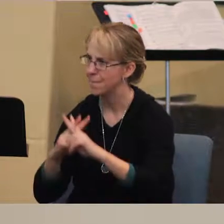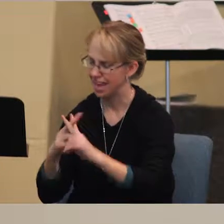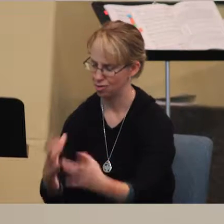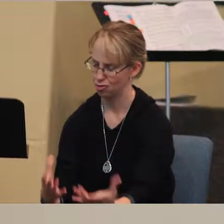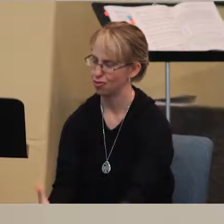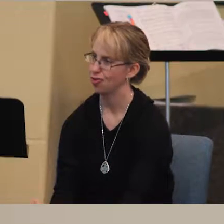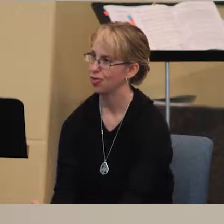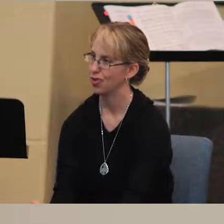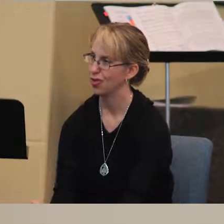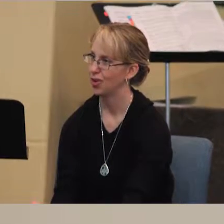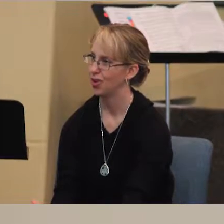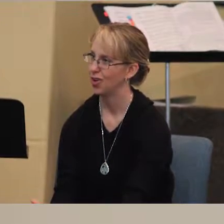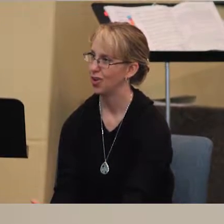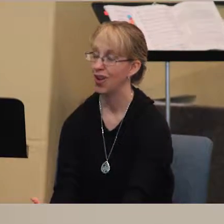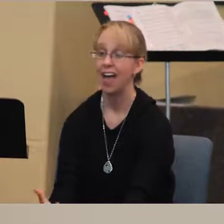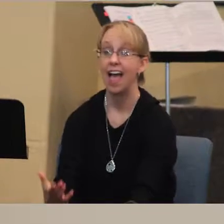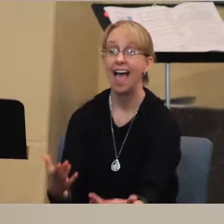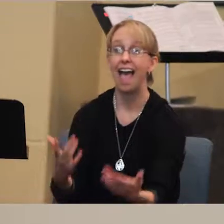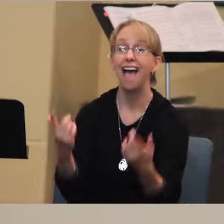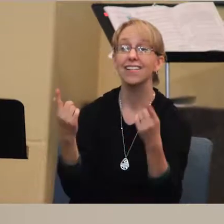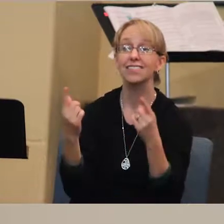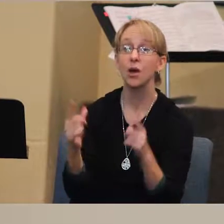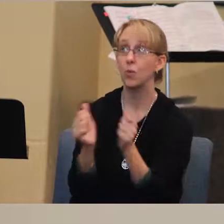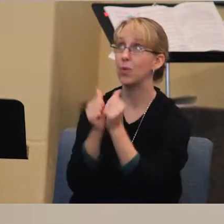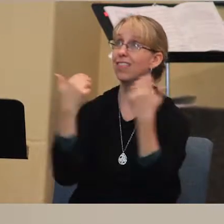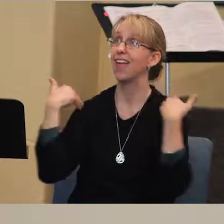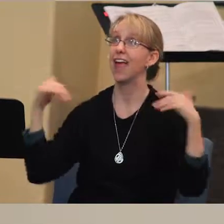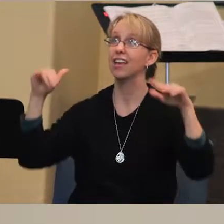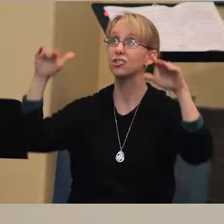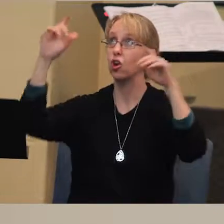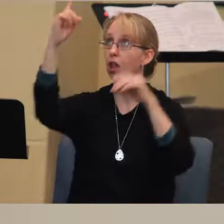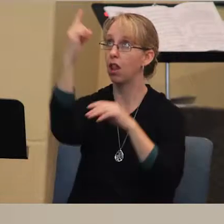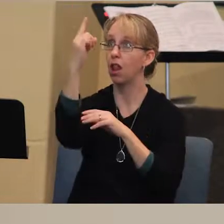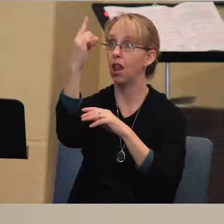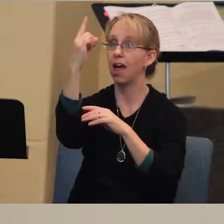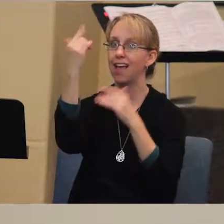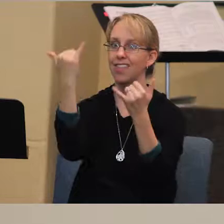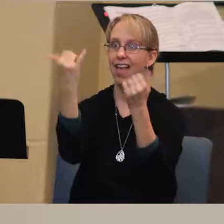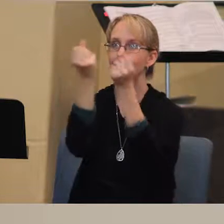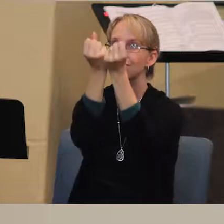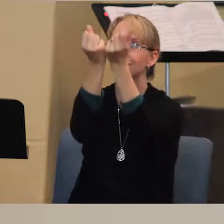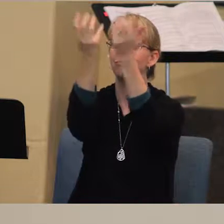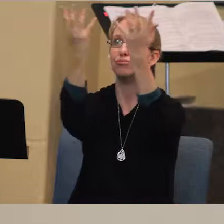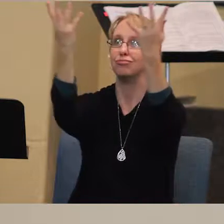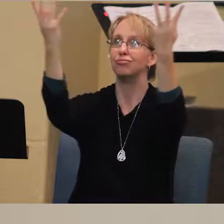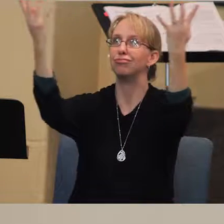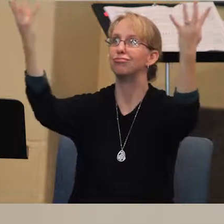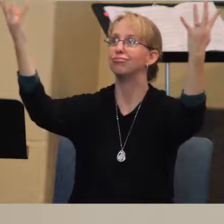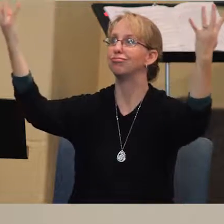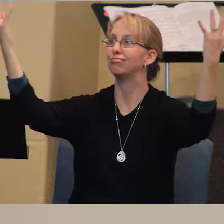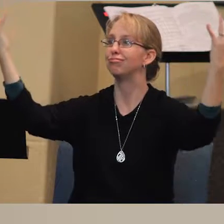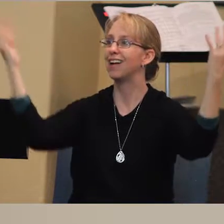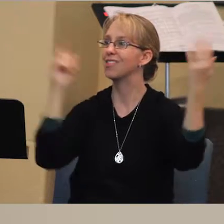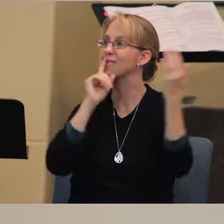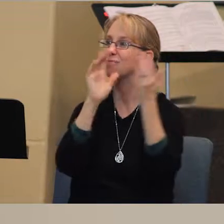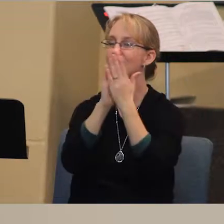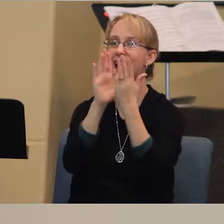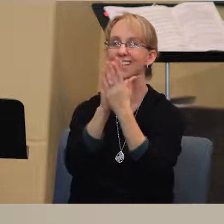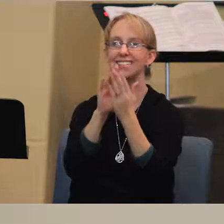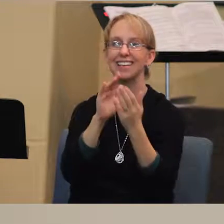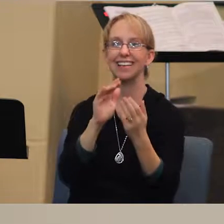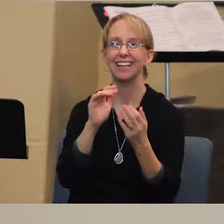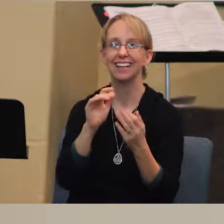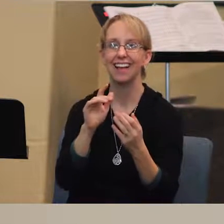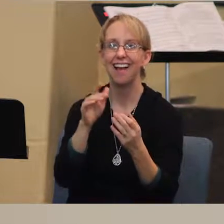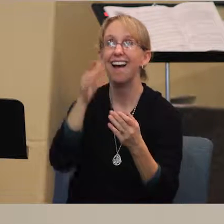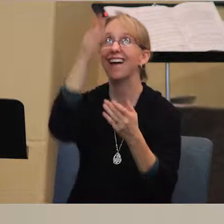manger." And suddenly there appeared with the angel a multitude of heavenly hosts, praising God and saying, "Glory to God